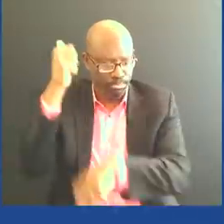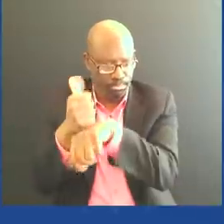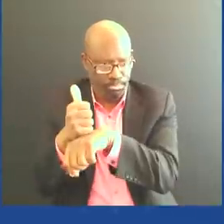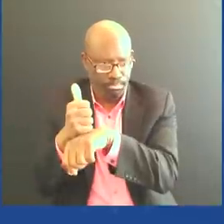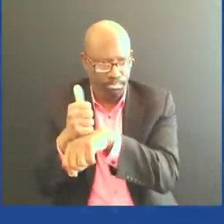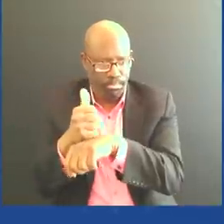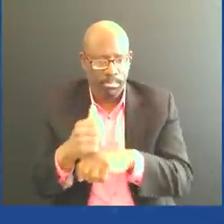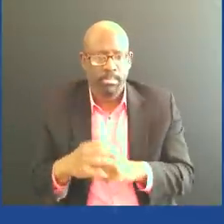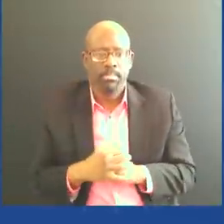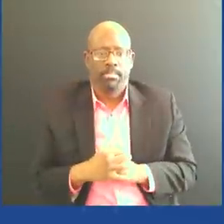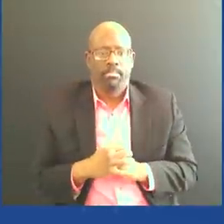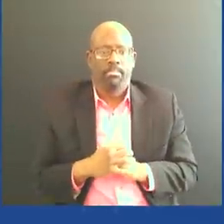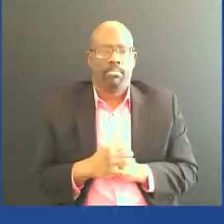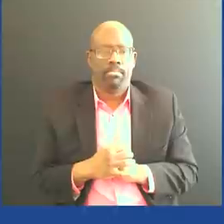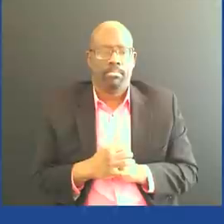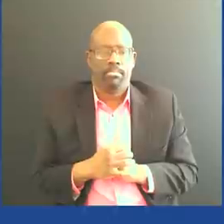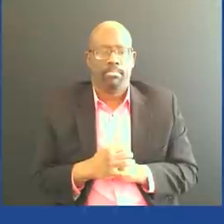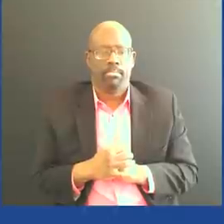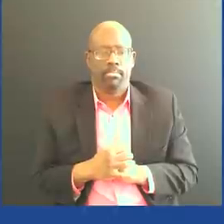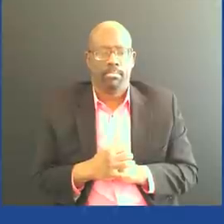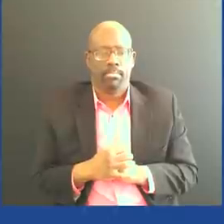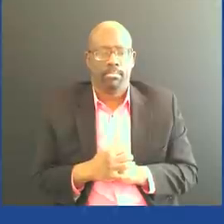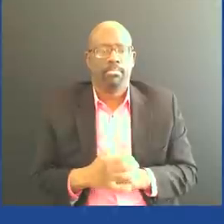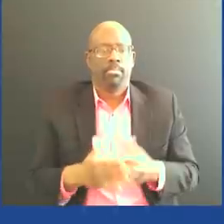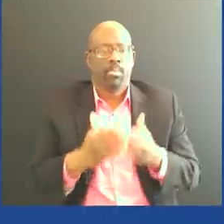excellent. Ship's company, attention.